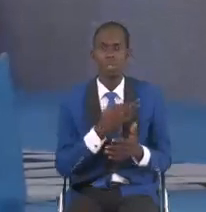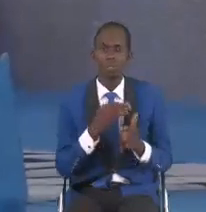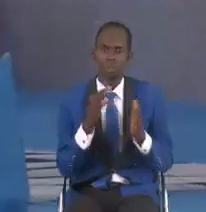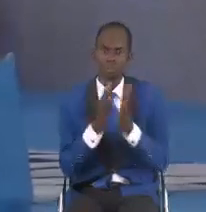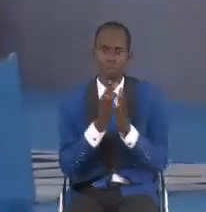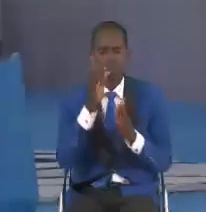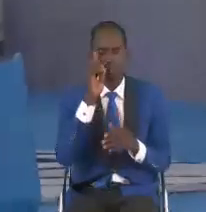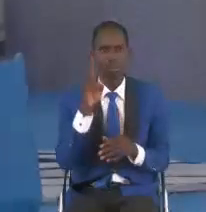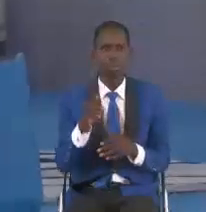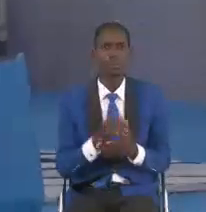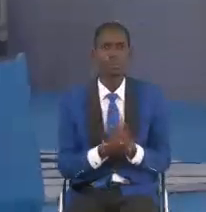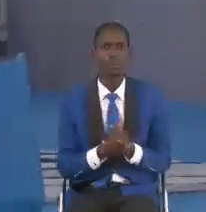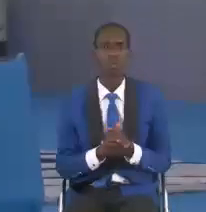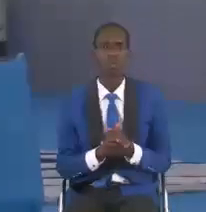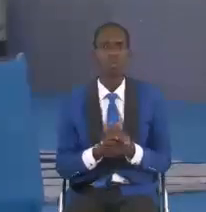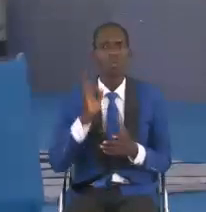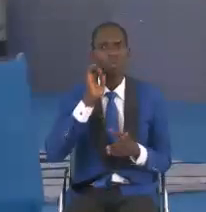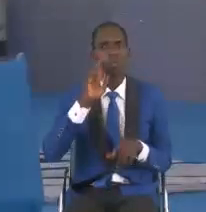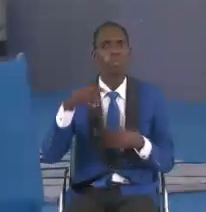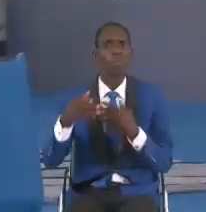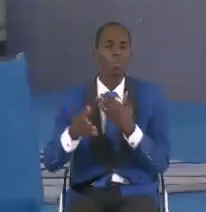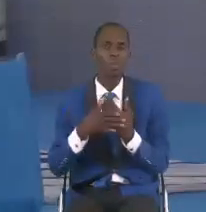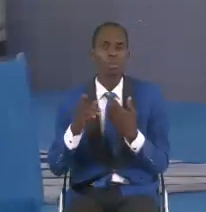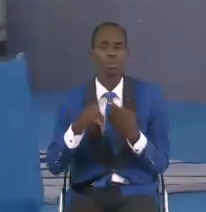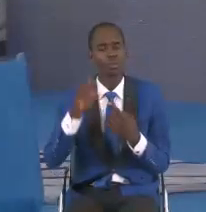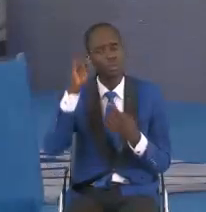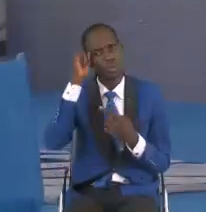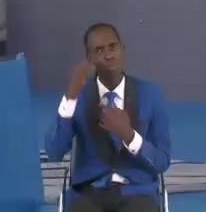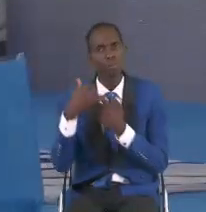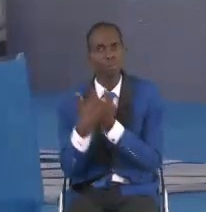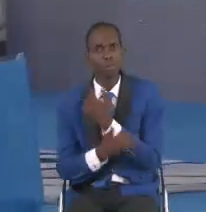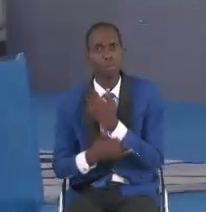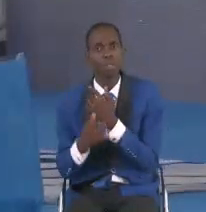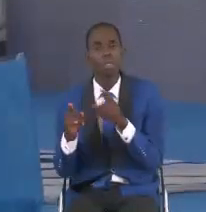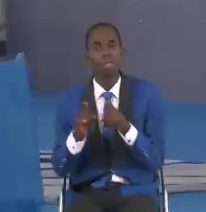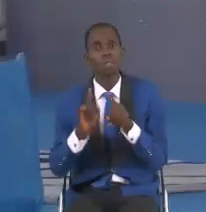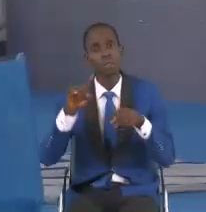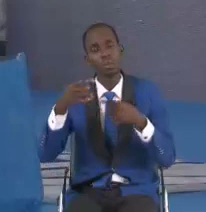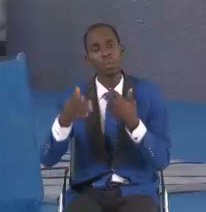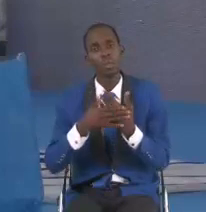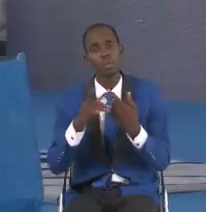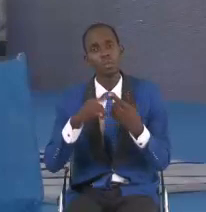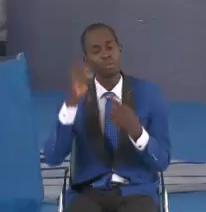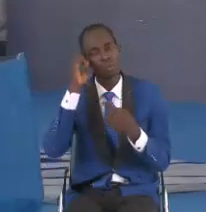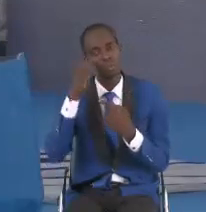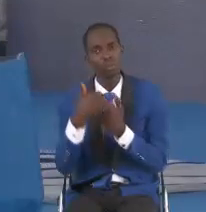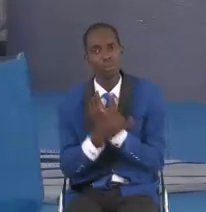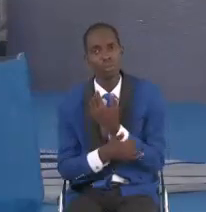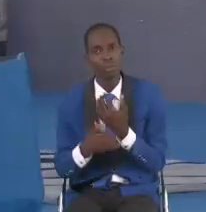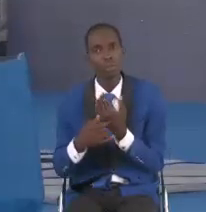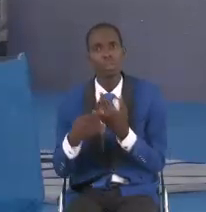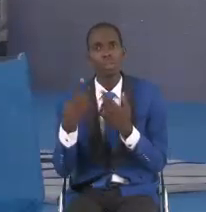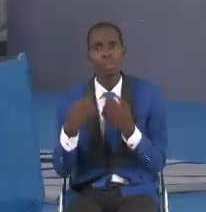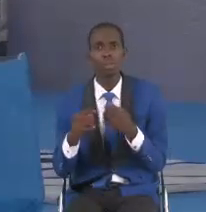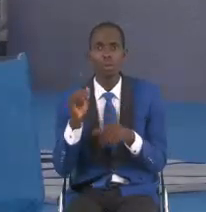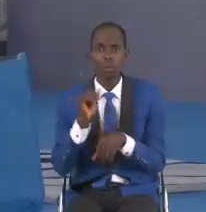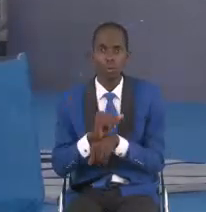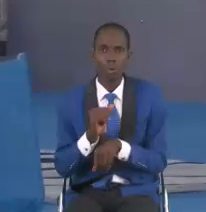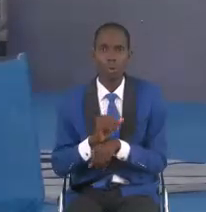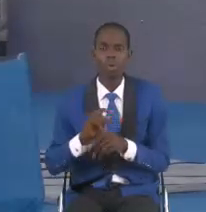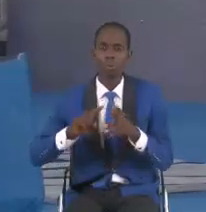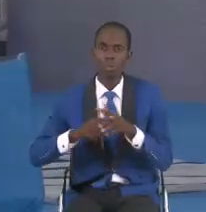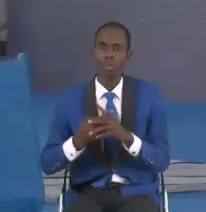him. He went back to his country. As he went back to his country, the work began to